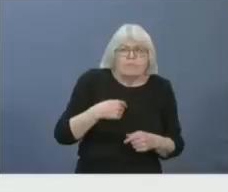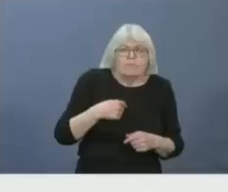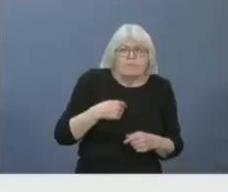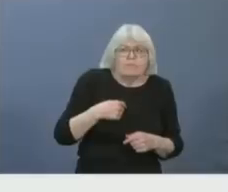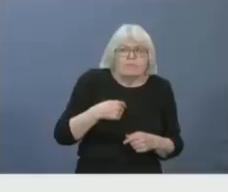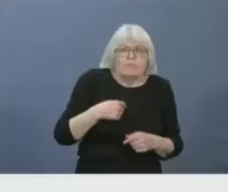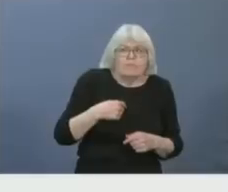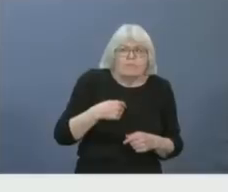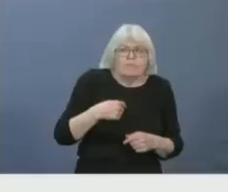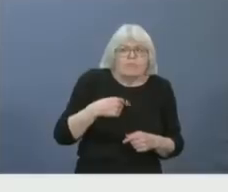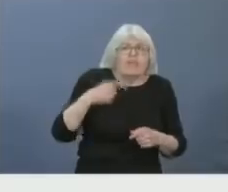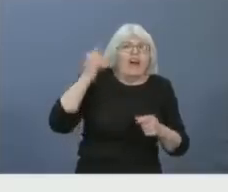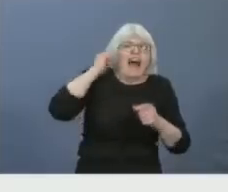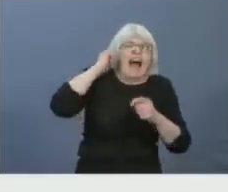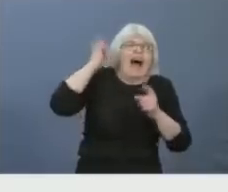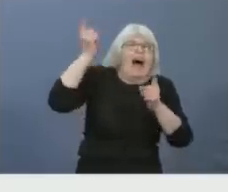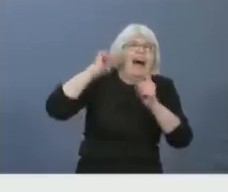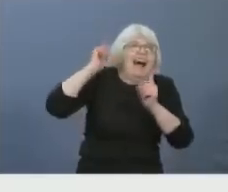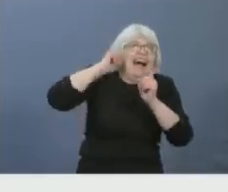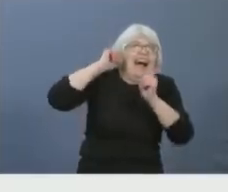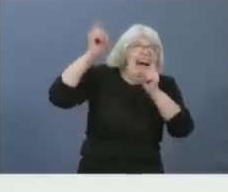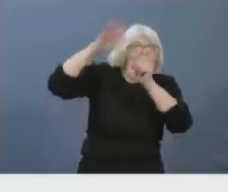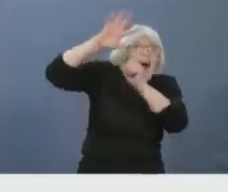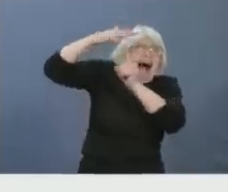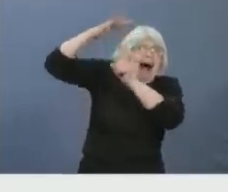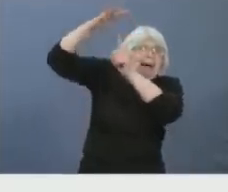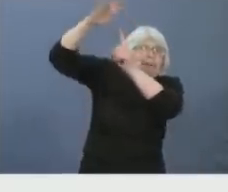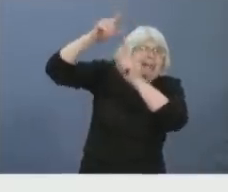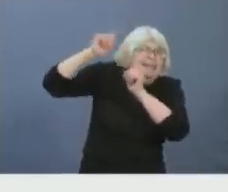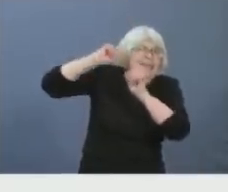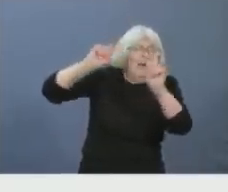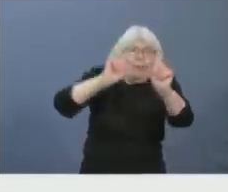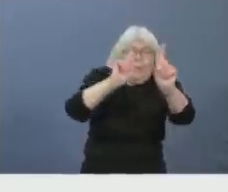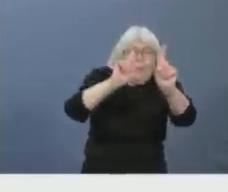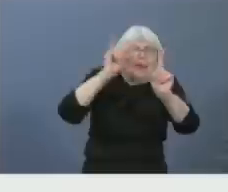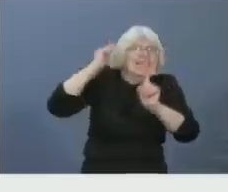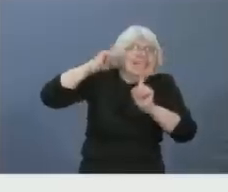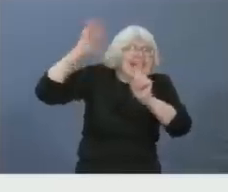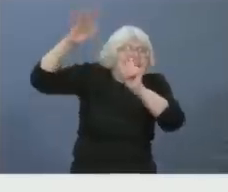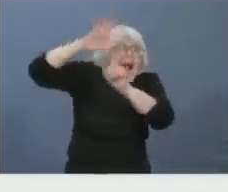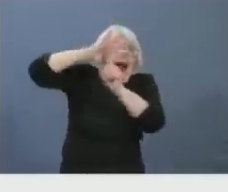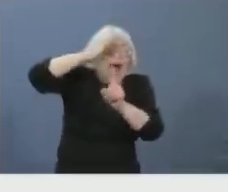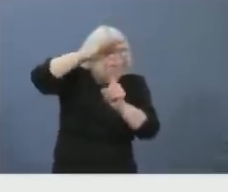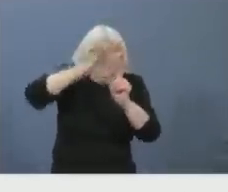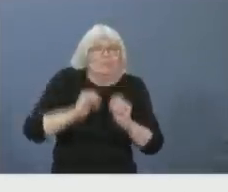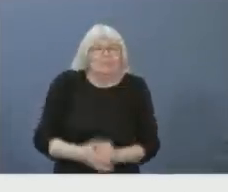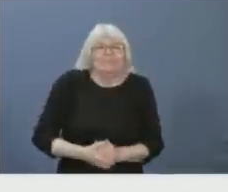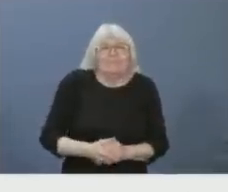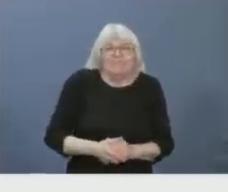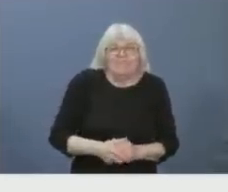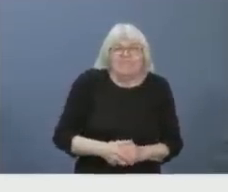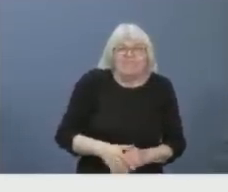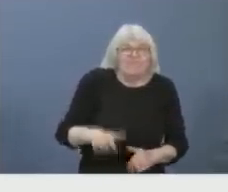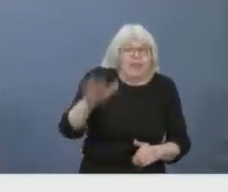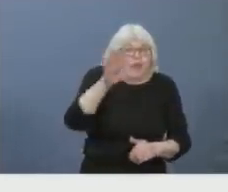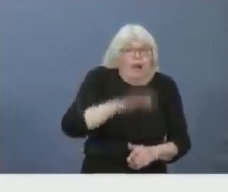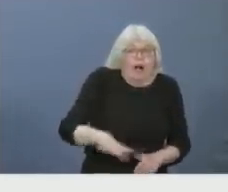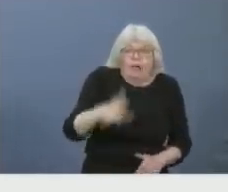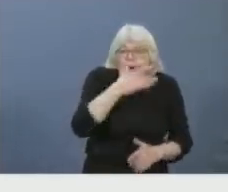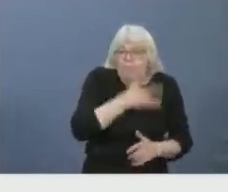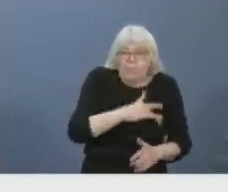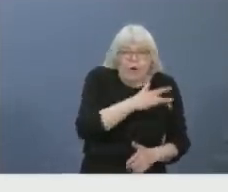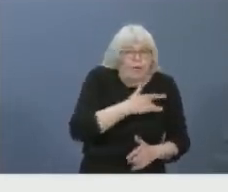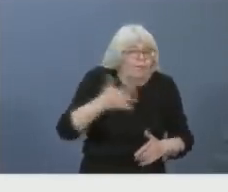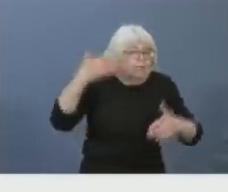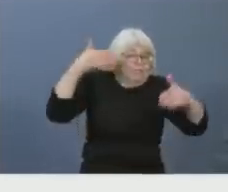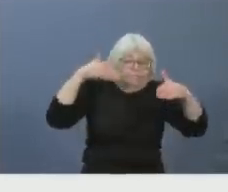really, we want people out of the woods. That's the spirit of what's happening. We want to limit the burning, no burning. we want to keep people out of the woods. So